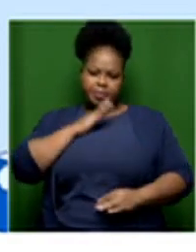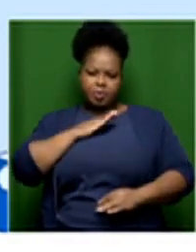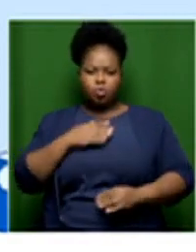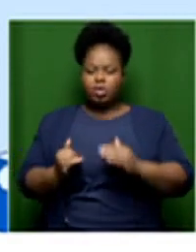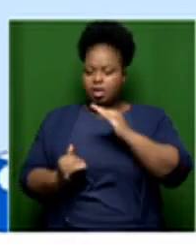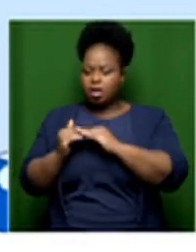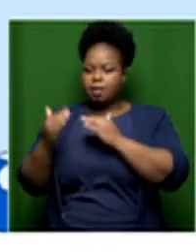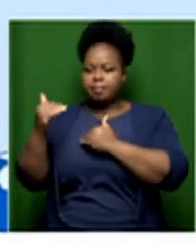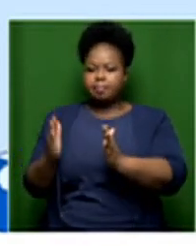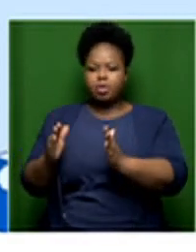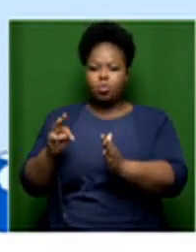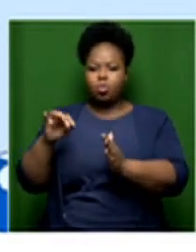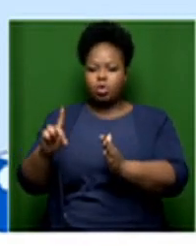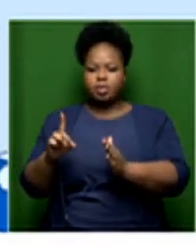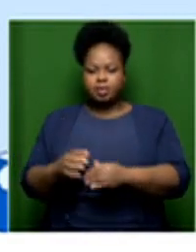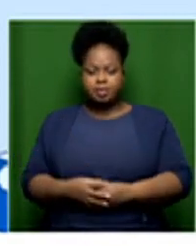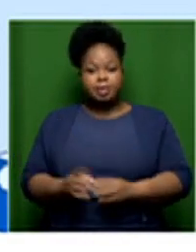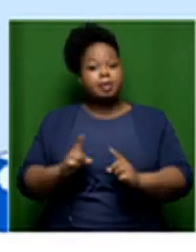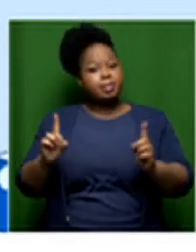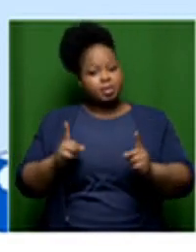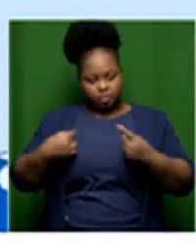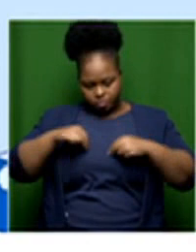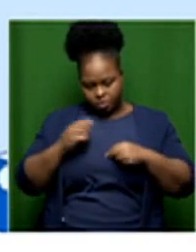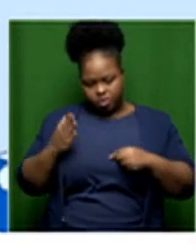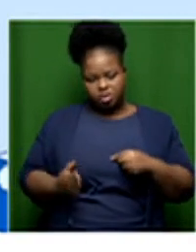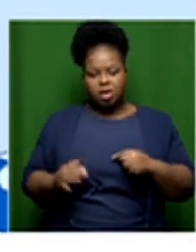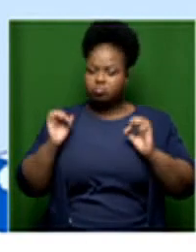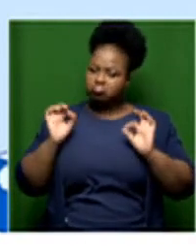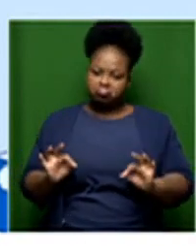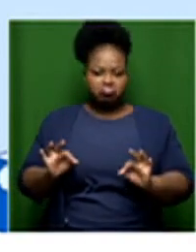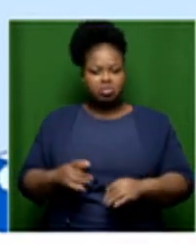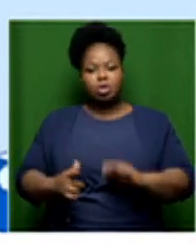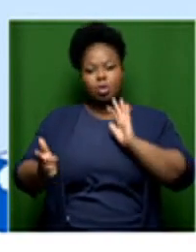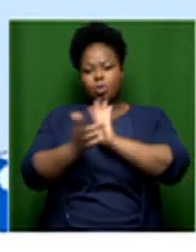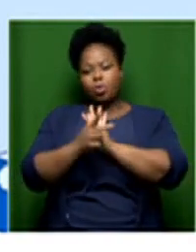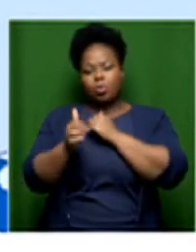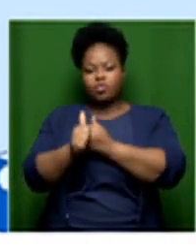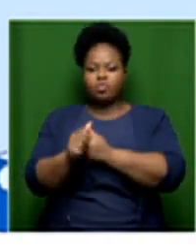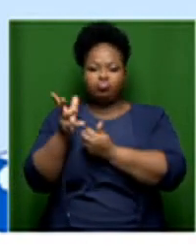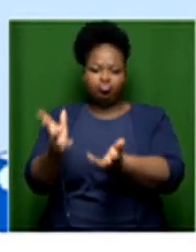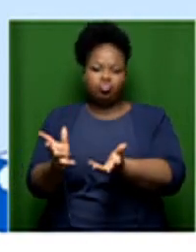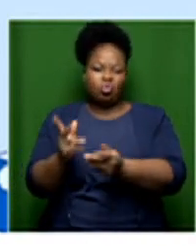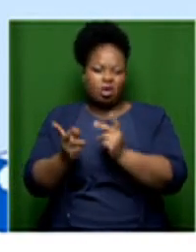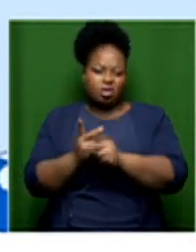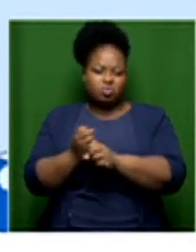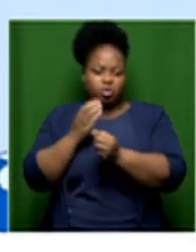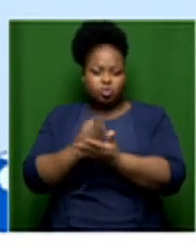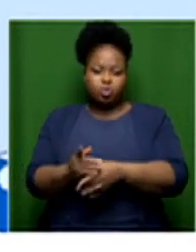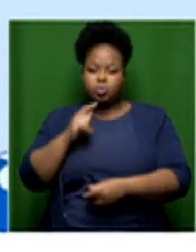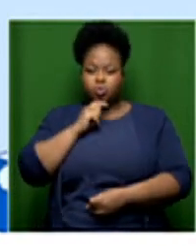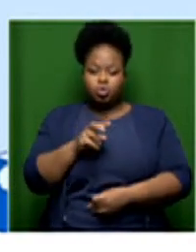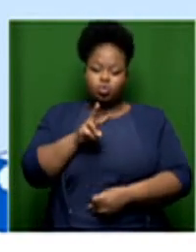ward boundaries that have been determined. But on our part, we are bound by law to make sure that our network